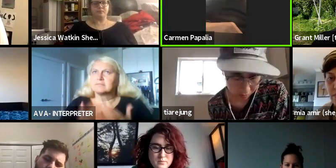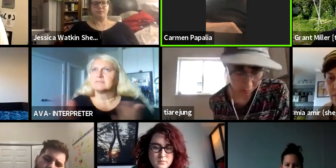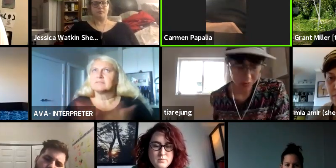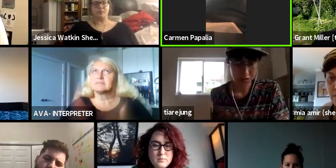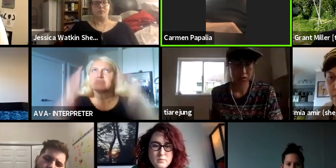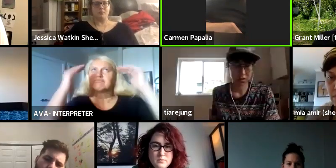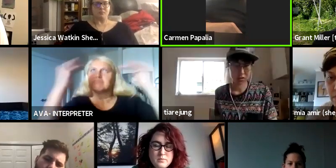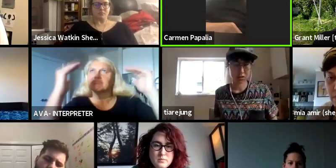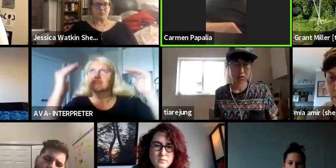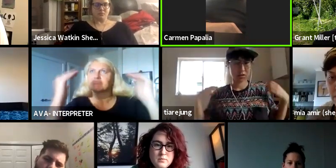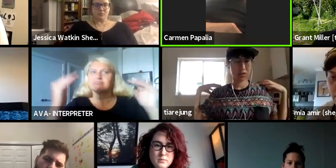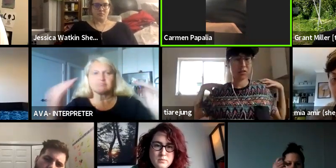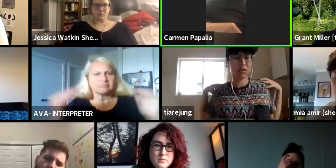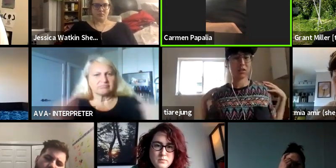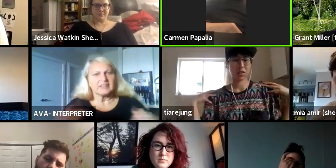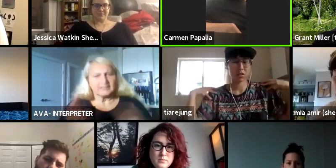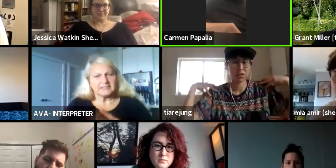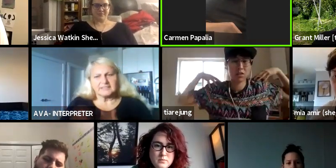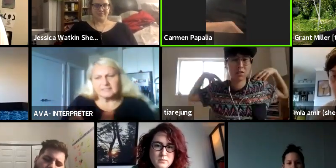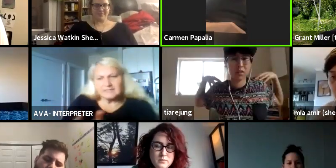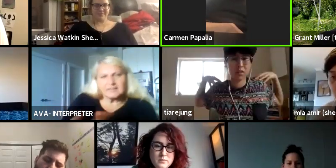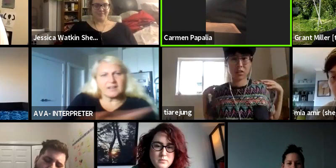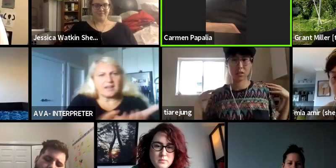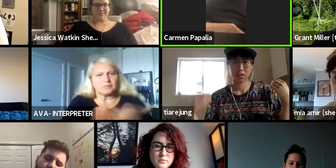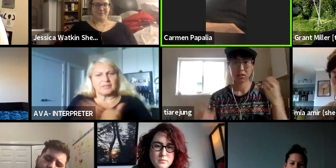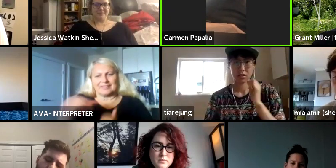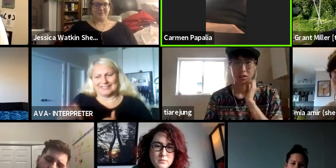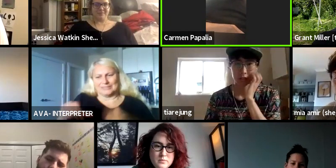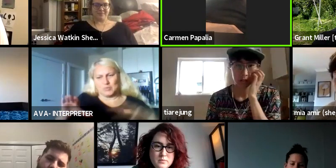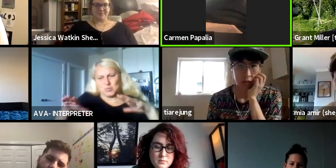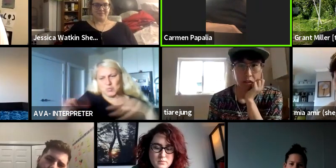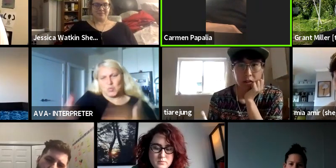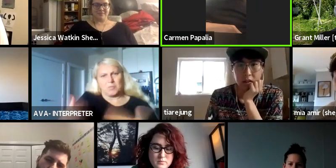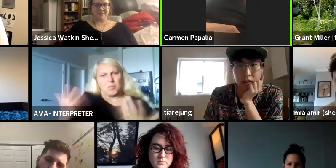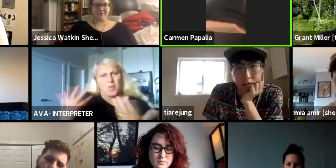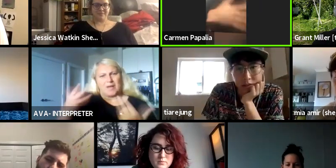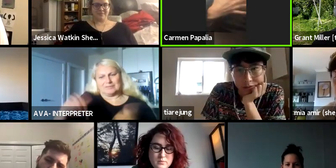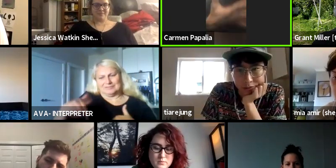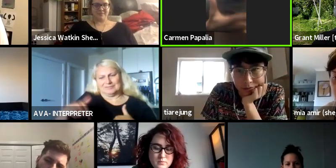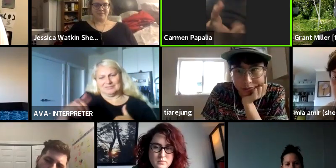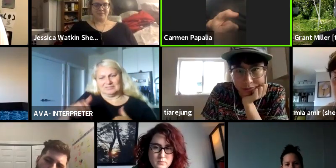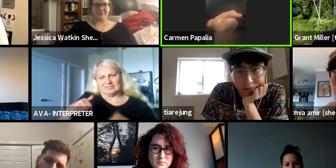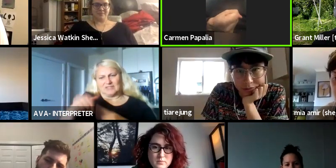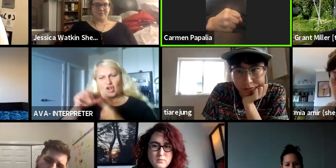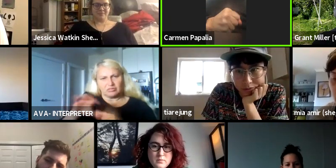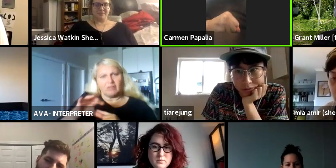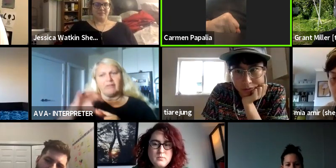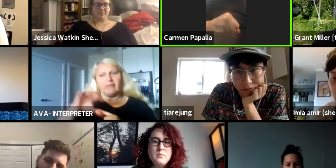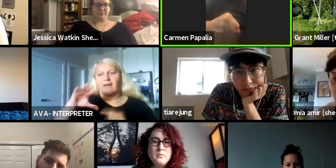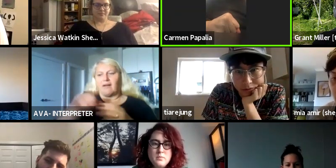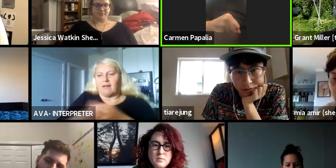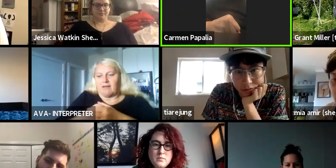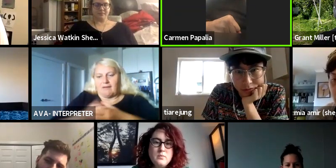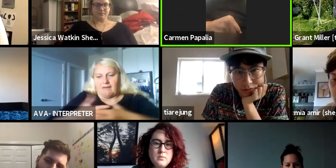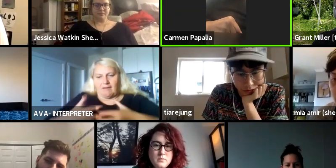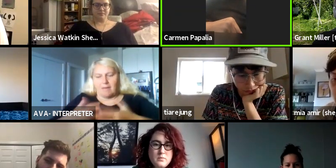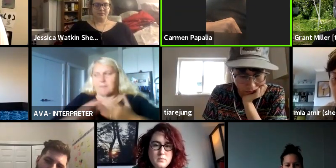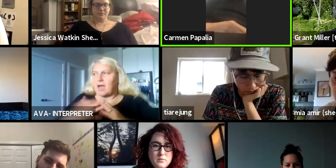culture of the group that you're convening. And I think that can build over time and strengthen over